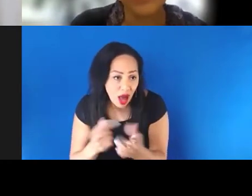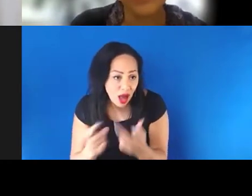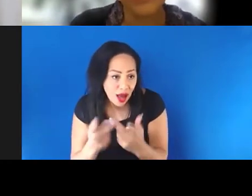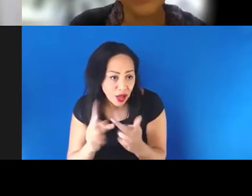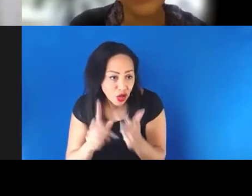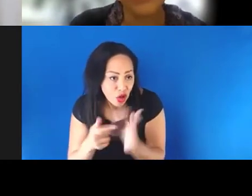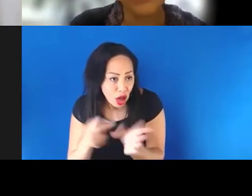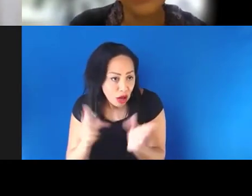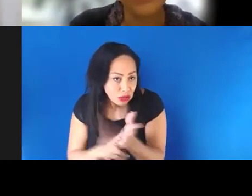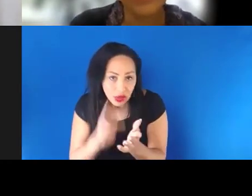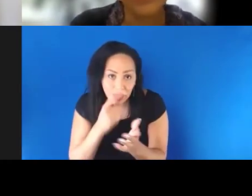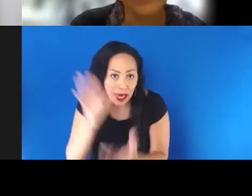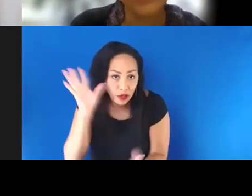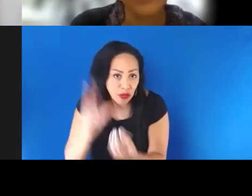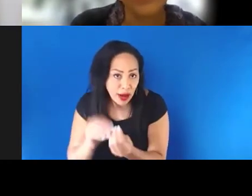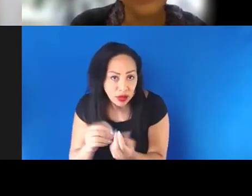much.